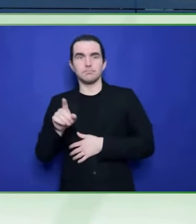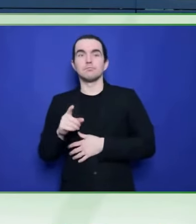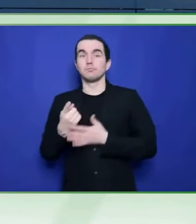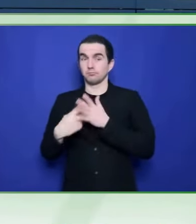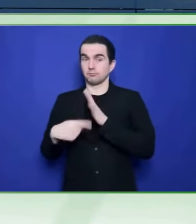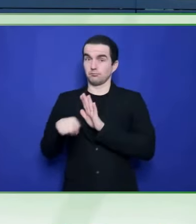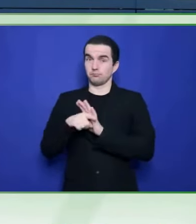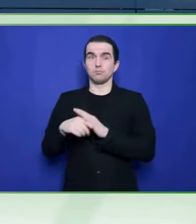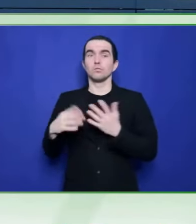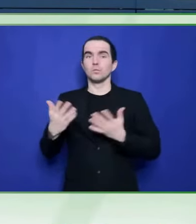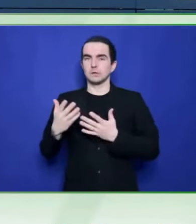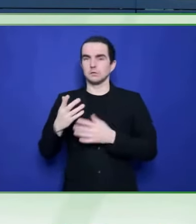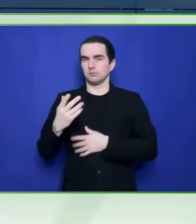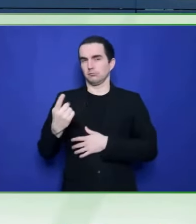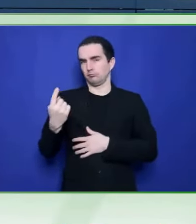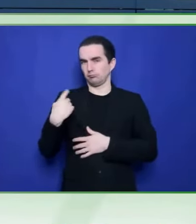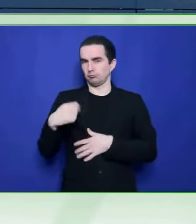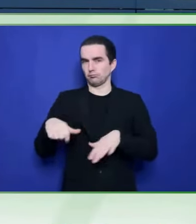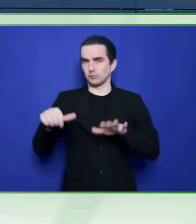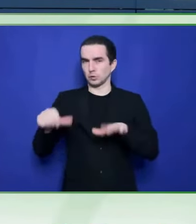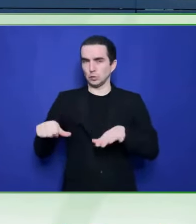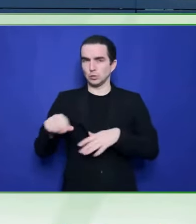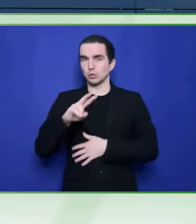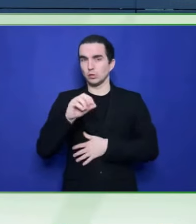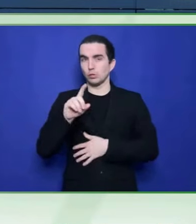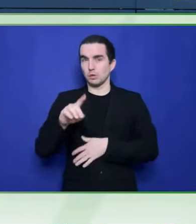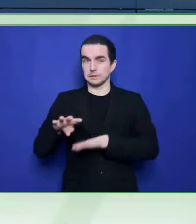fast. Next slide, please.